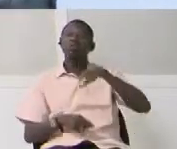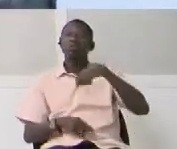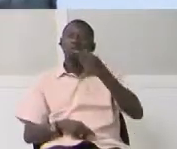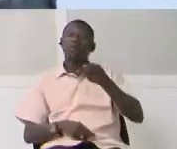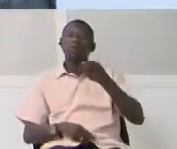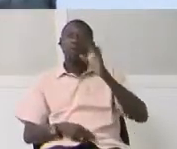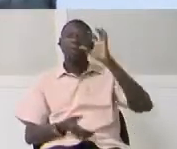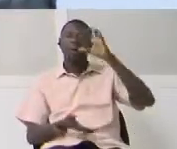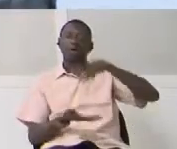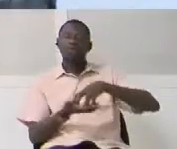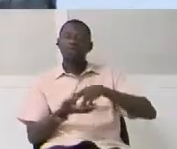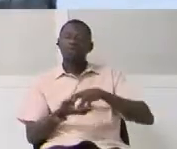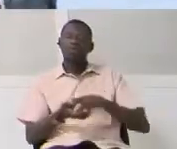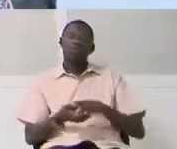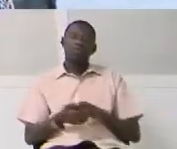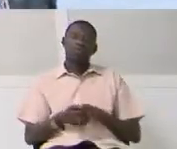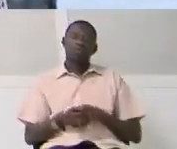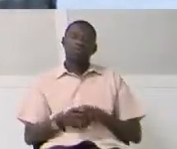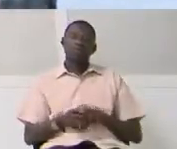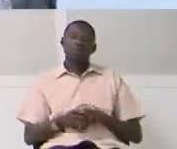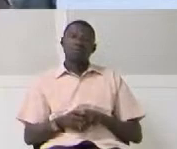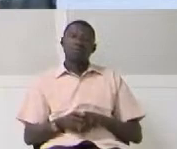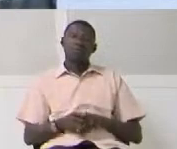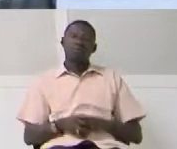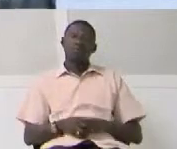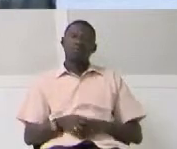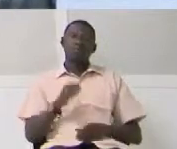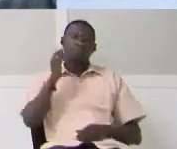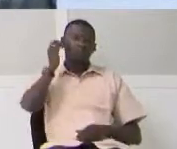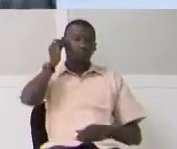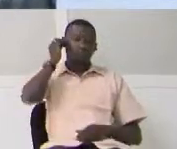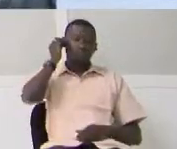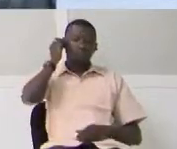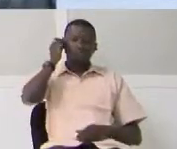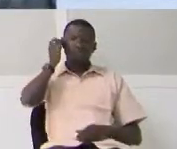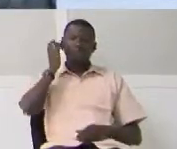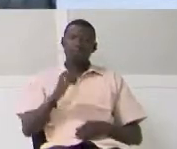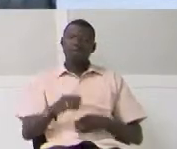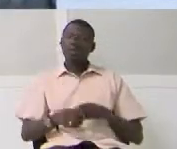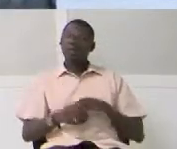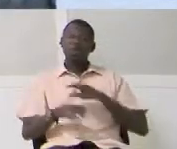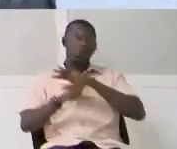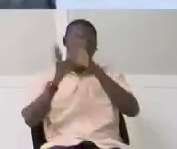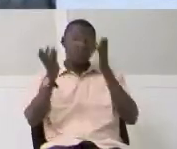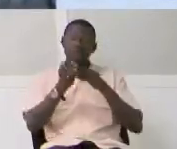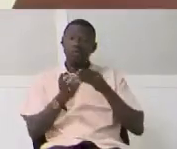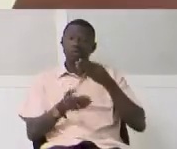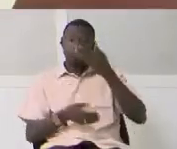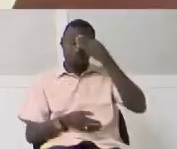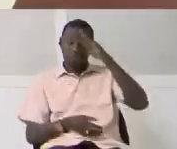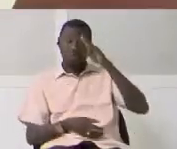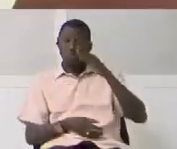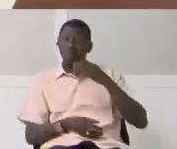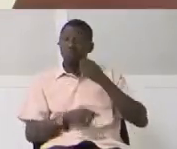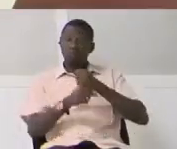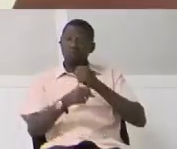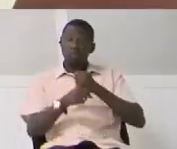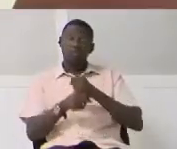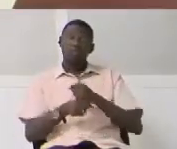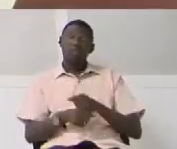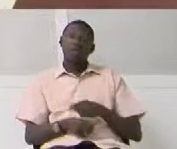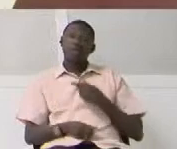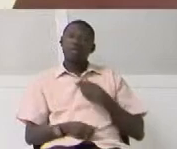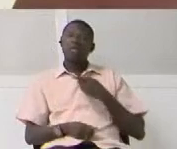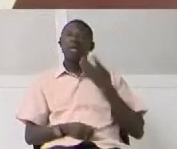ñoo liggey ci maçon and ma leena jël man xalay bu ñew ma jël ko nga liggey and all of those streets were constructed with the labor